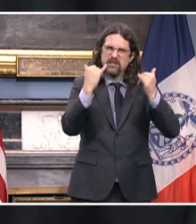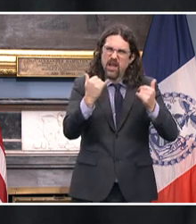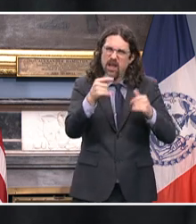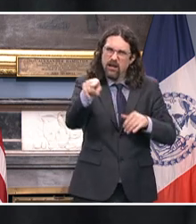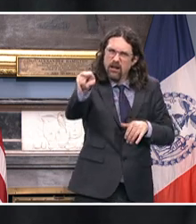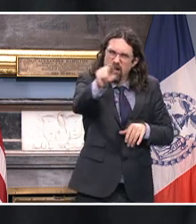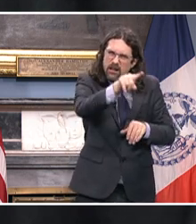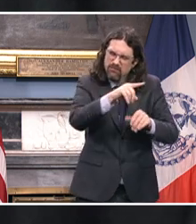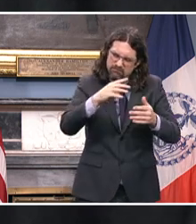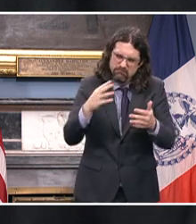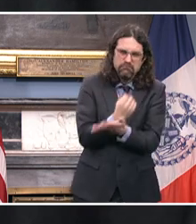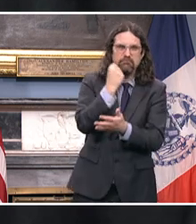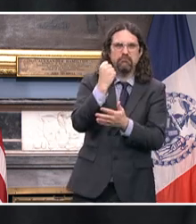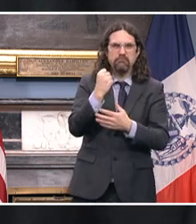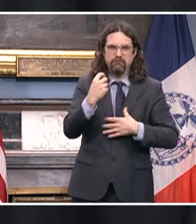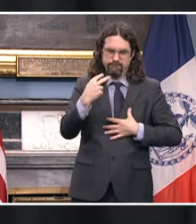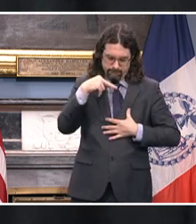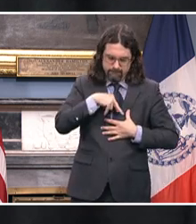is a week where we